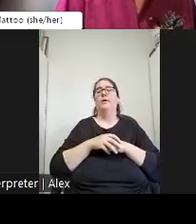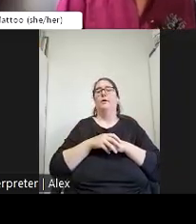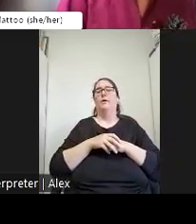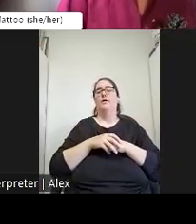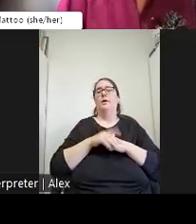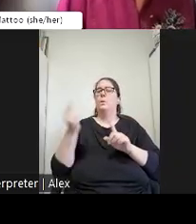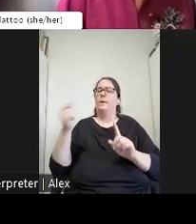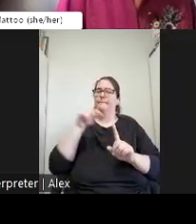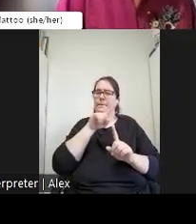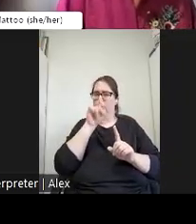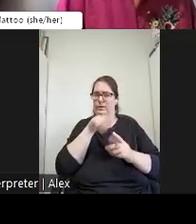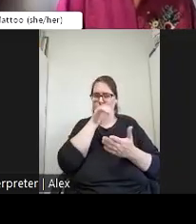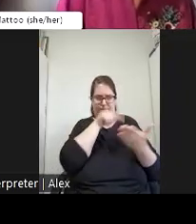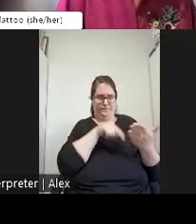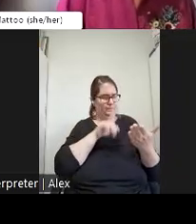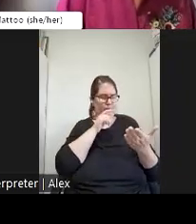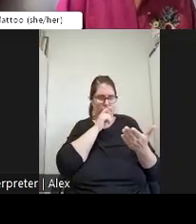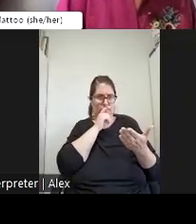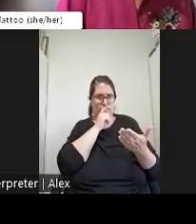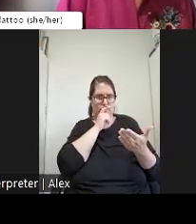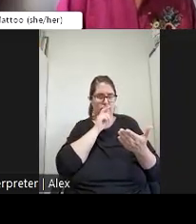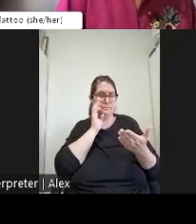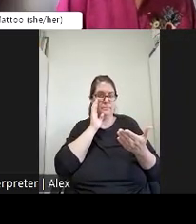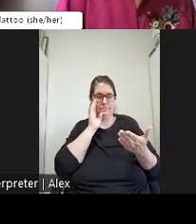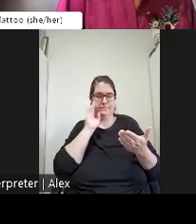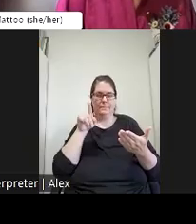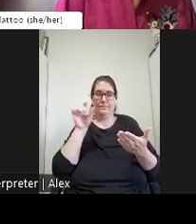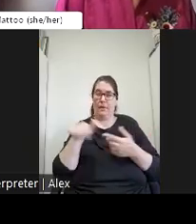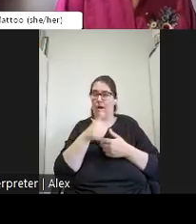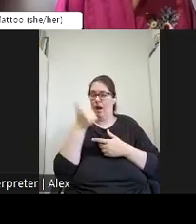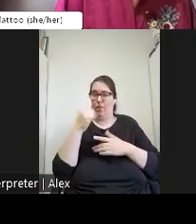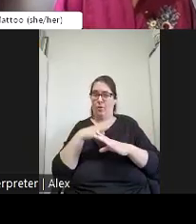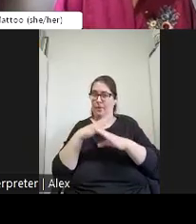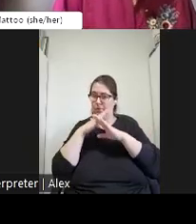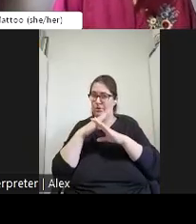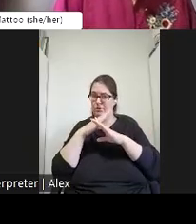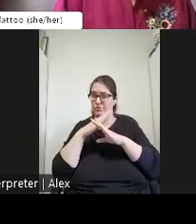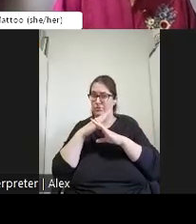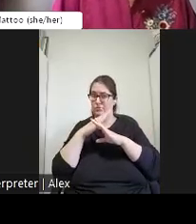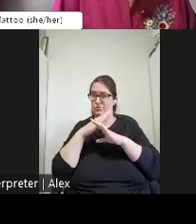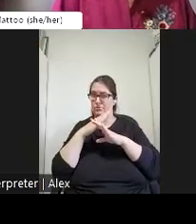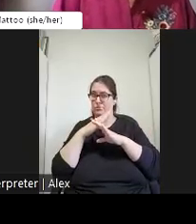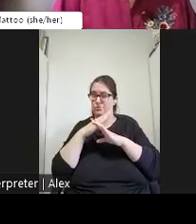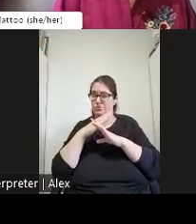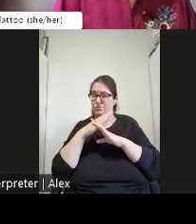going back to the questionnaire for a minute, are there any other barriers that you